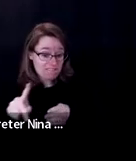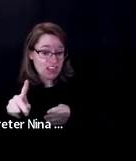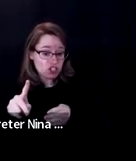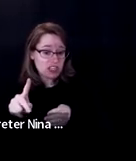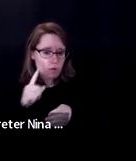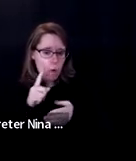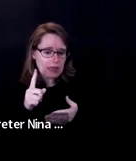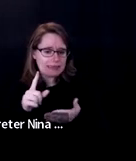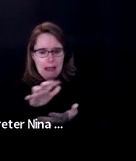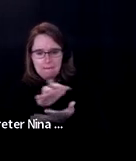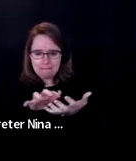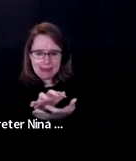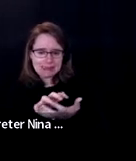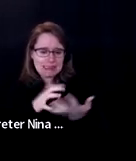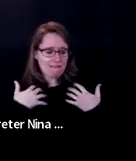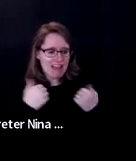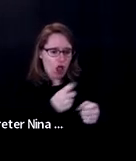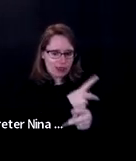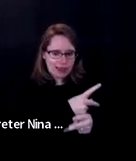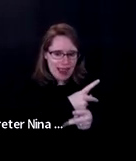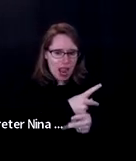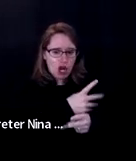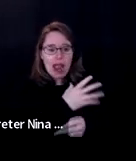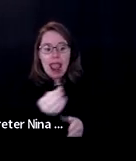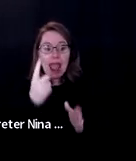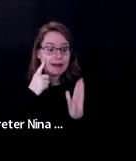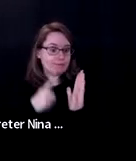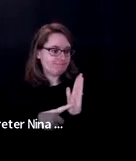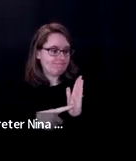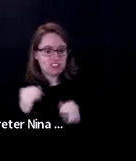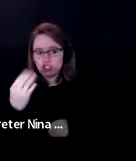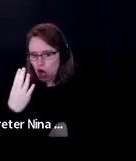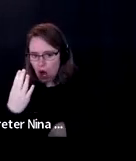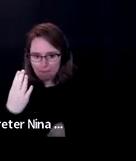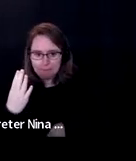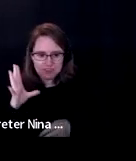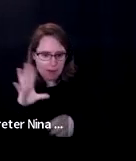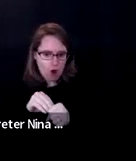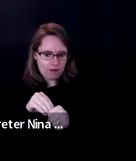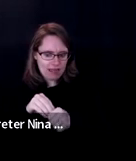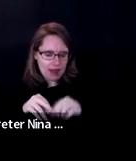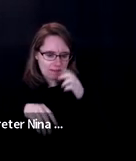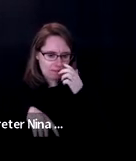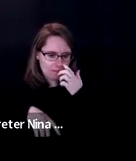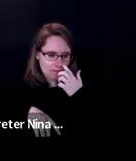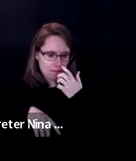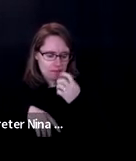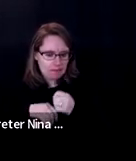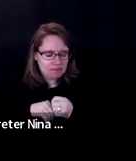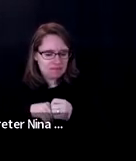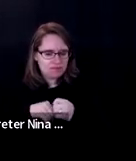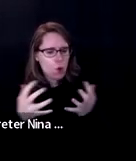between healthcare itself, but then also like the jobs part of it as well. So, but we wanted to make sure that there